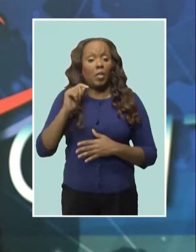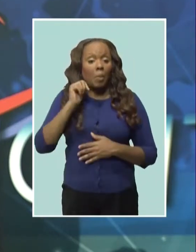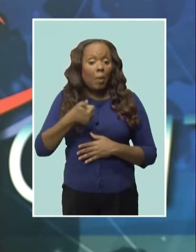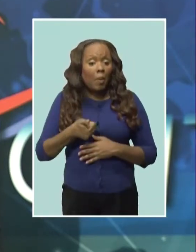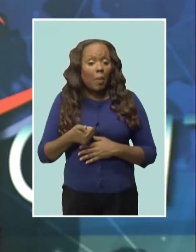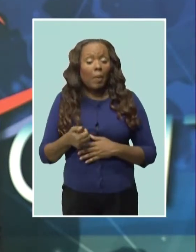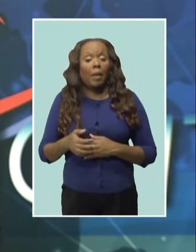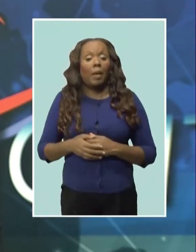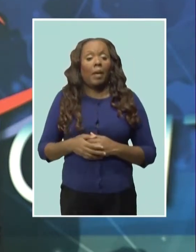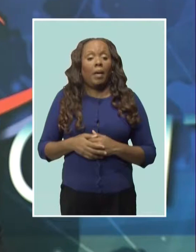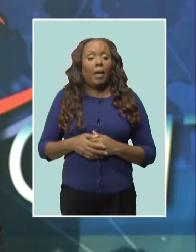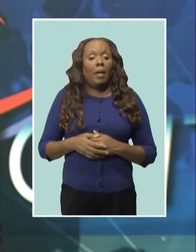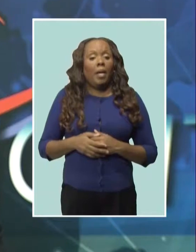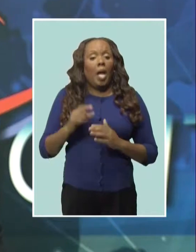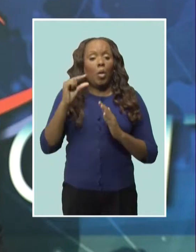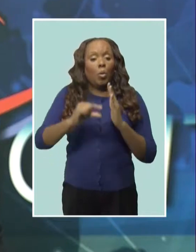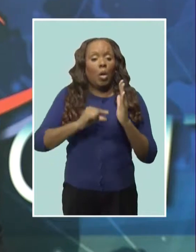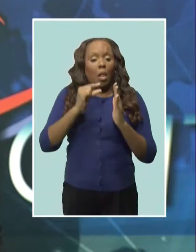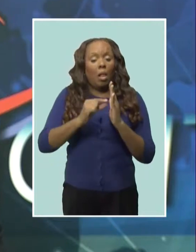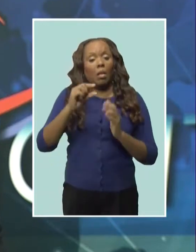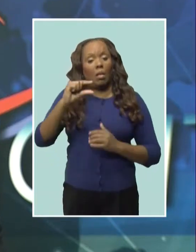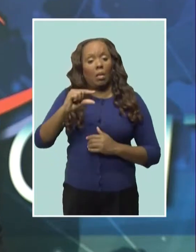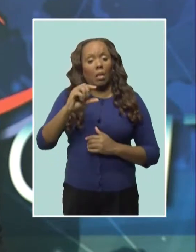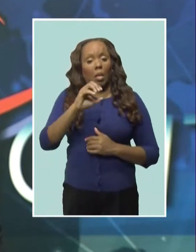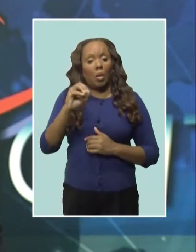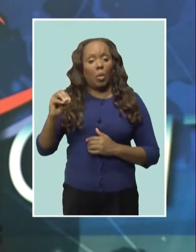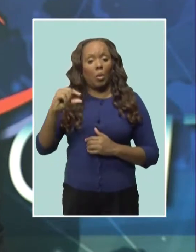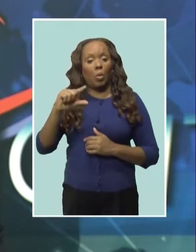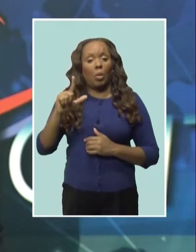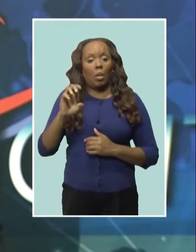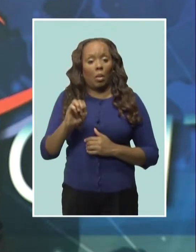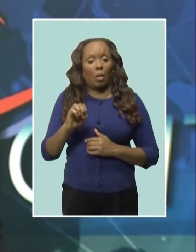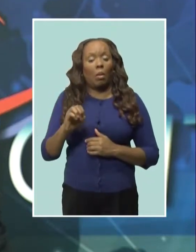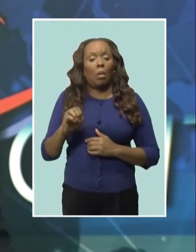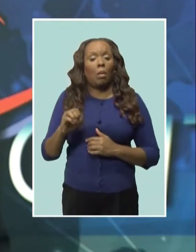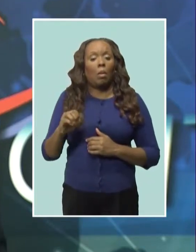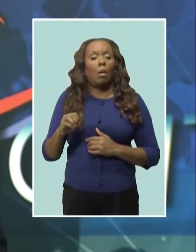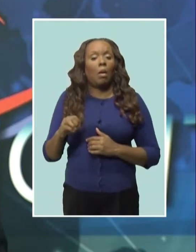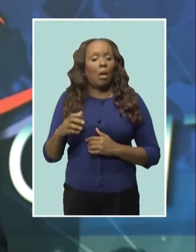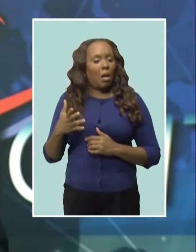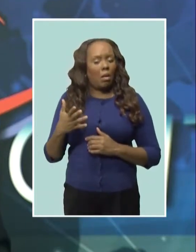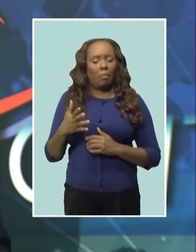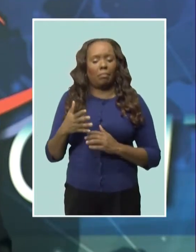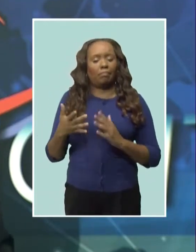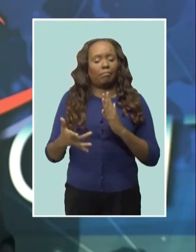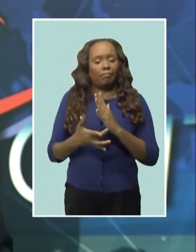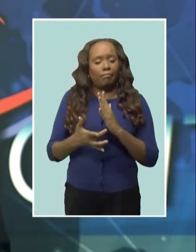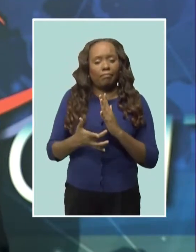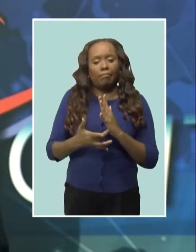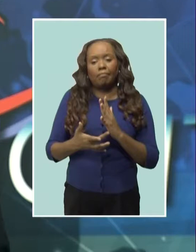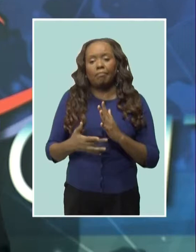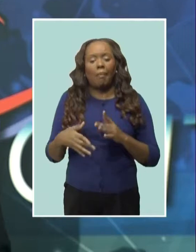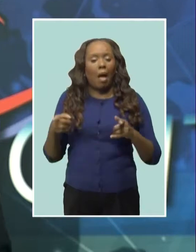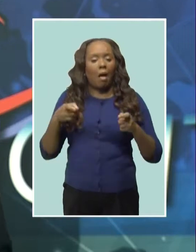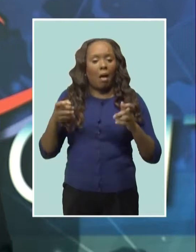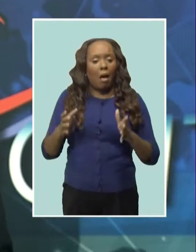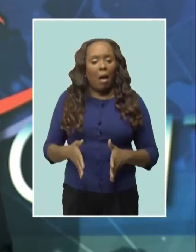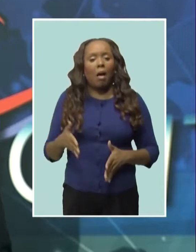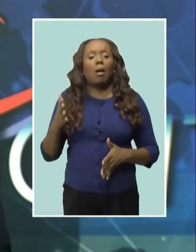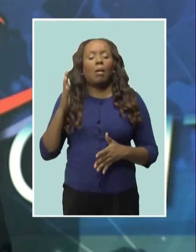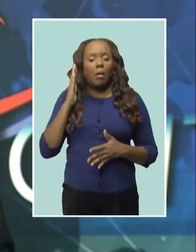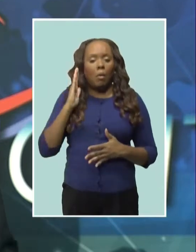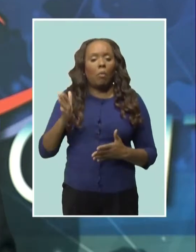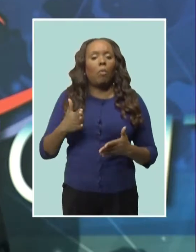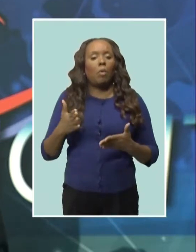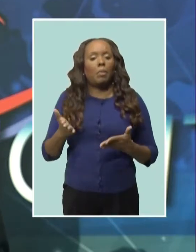Google expert and digital coach Vicente Pimienta, whose trip is facilitated by the United States Postal Service. The